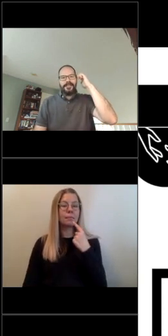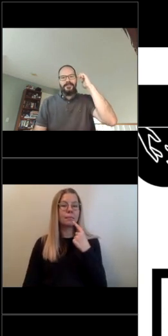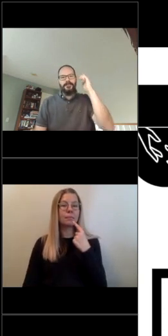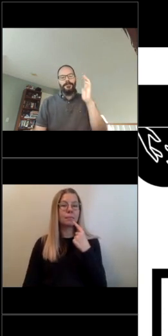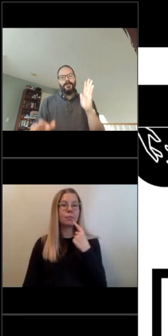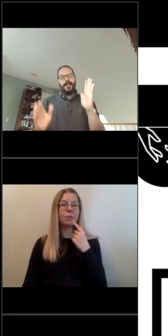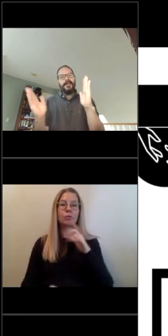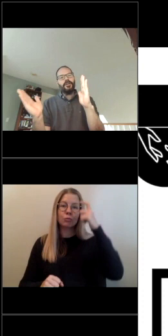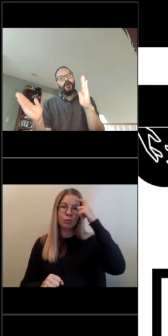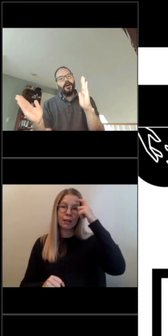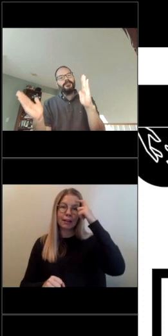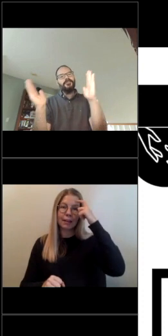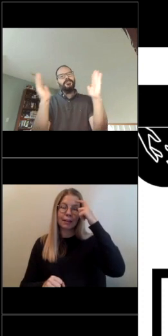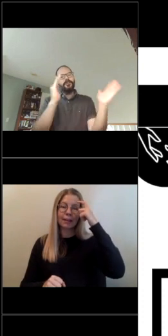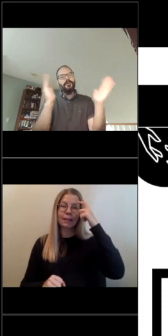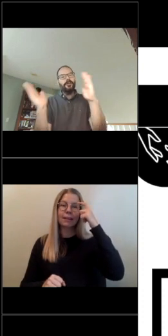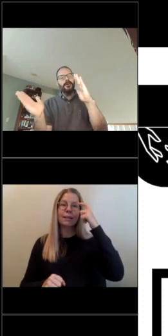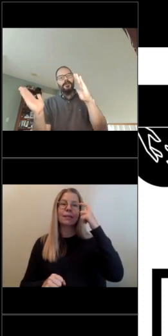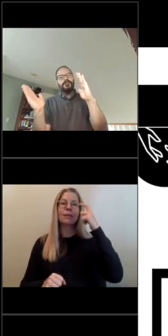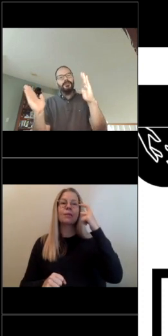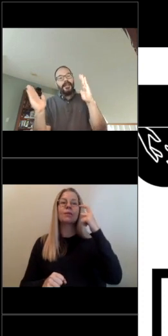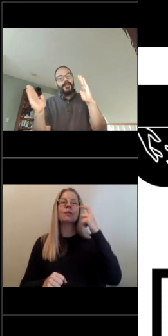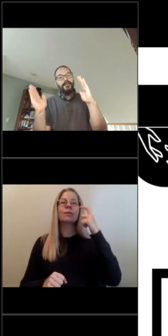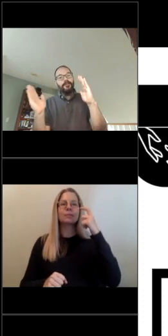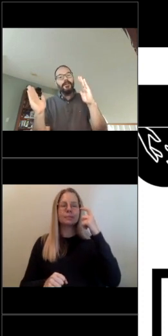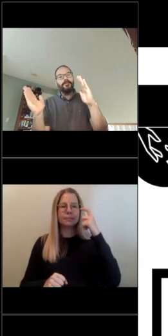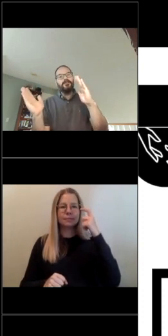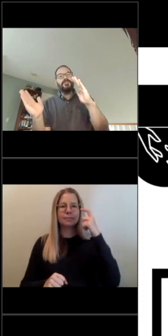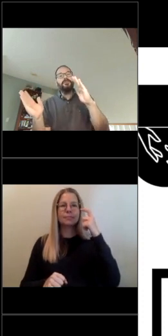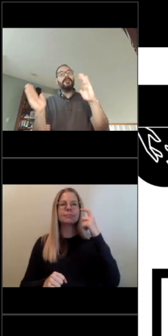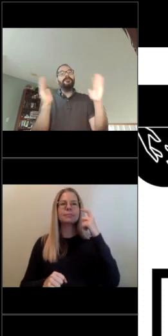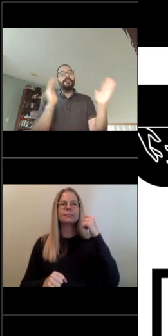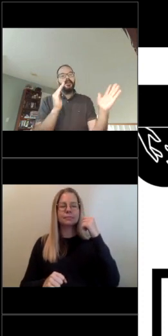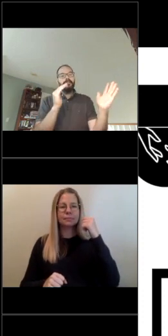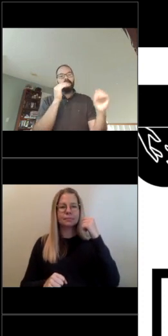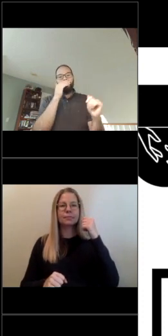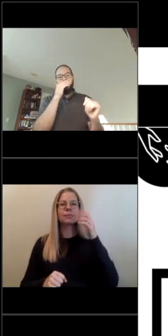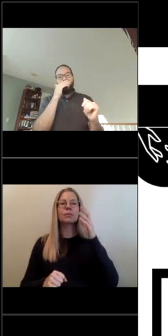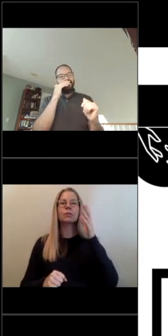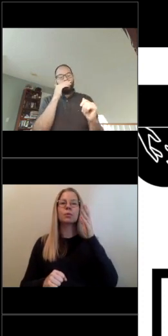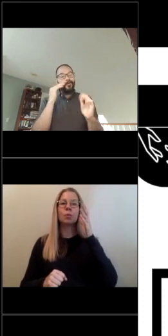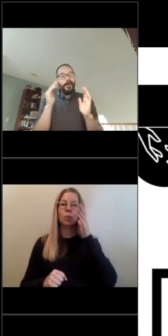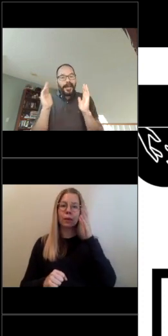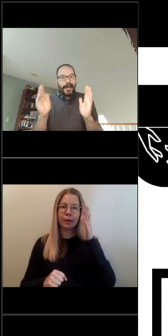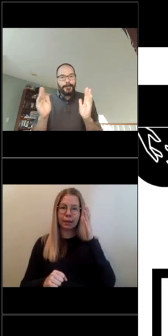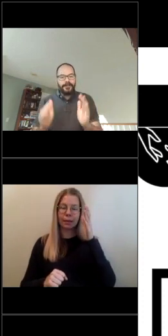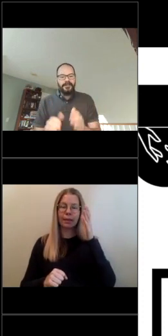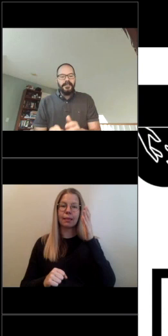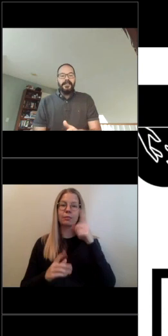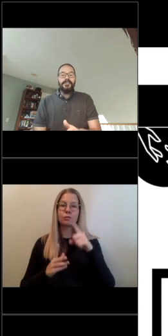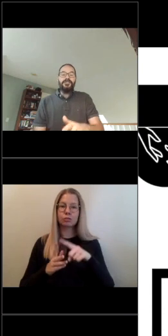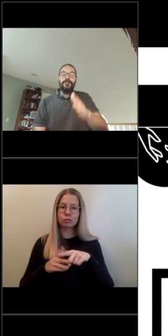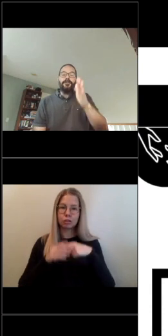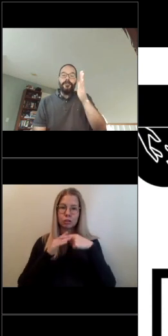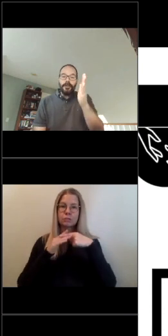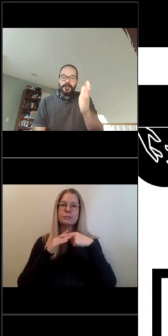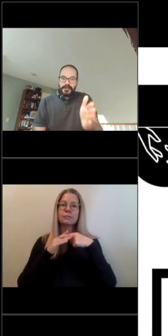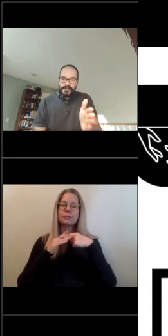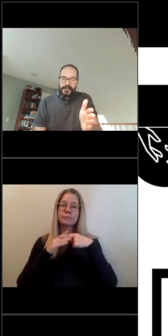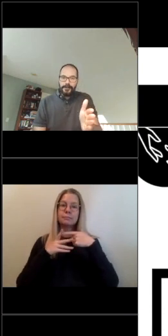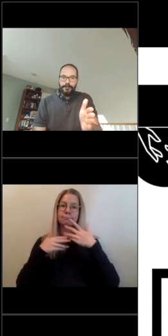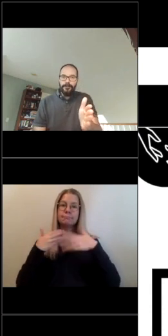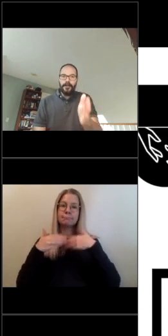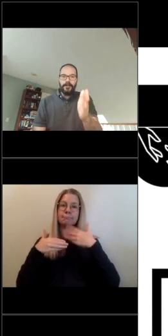a signal, and it causes your circadian rhythms to advance. And so what happens is you'll